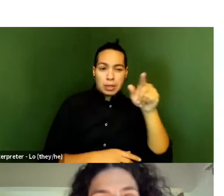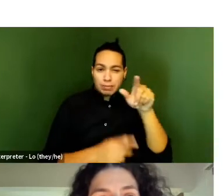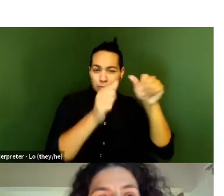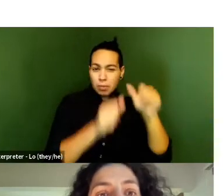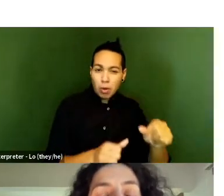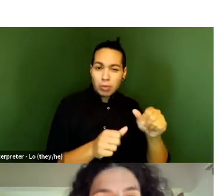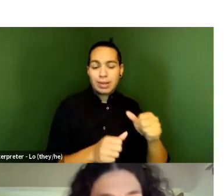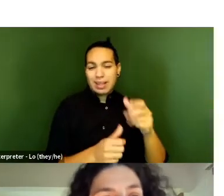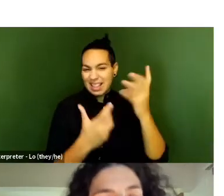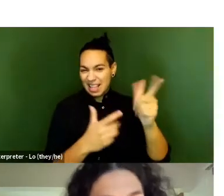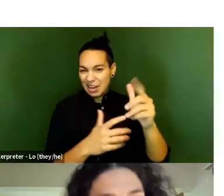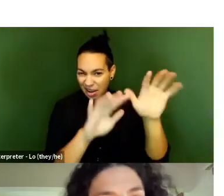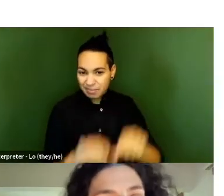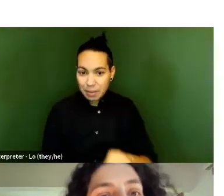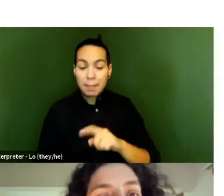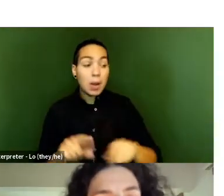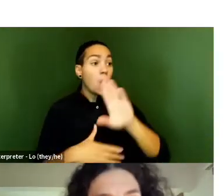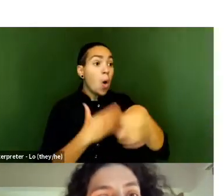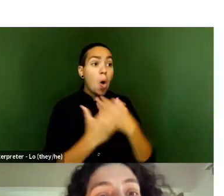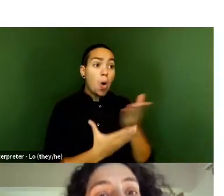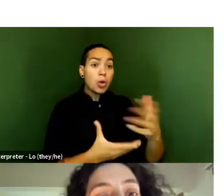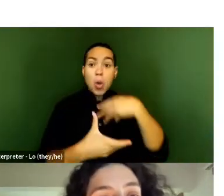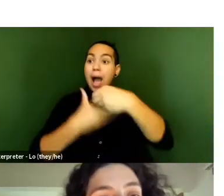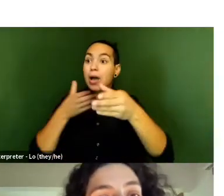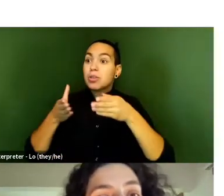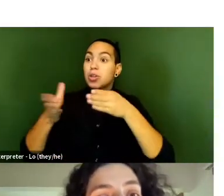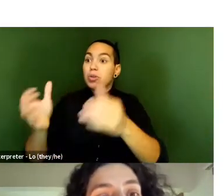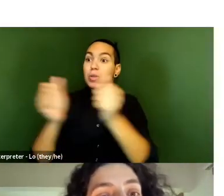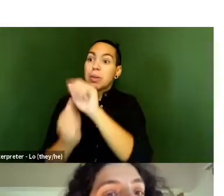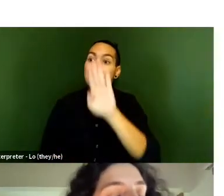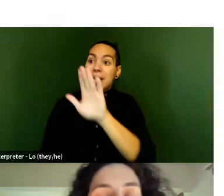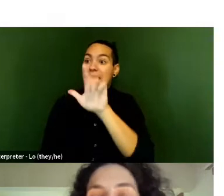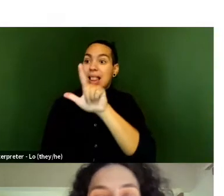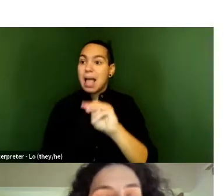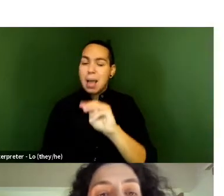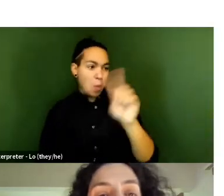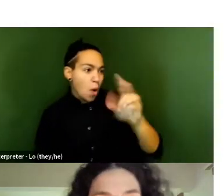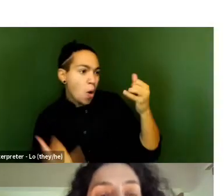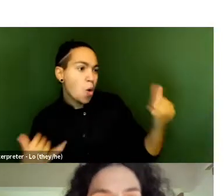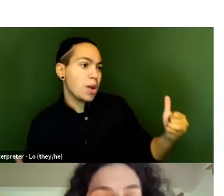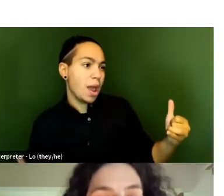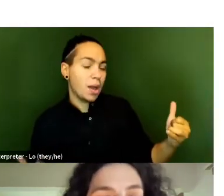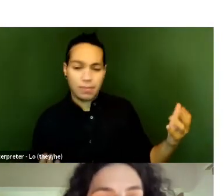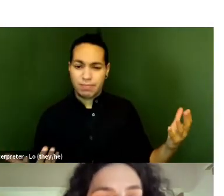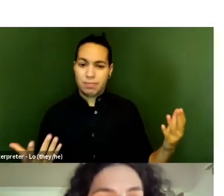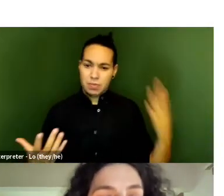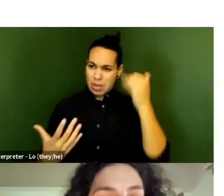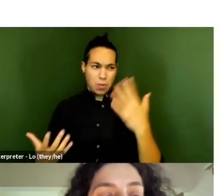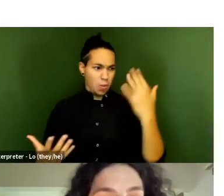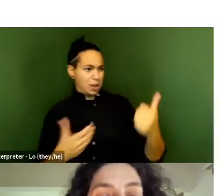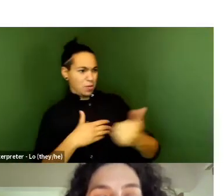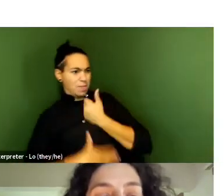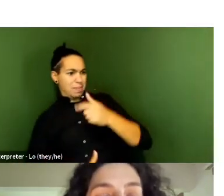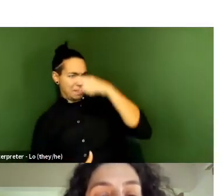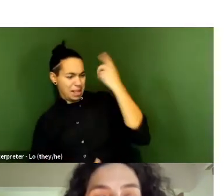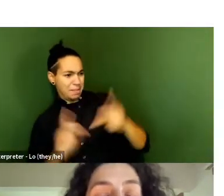oh, like all you who are out in the streets for BLM, like, where are you now? The sort of like, I don't know, it's just like, wait, why are Black people involved in this?